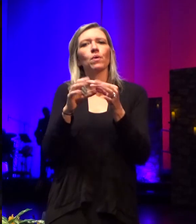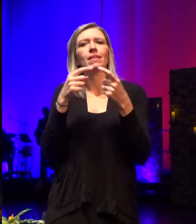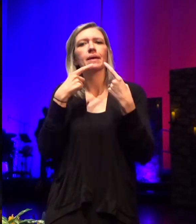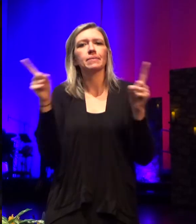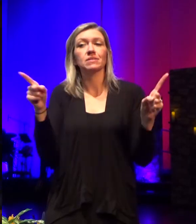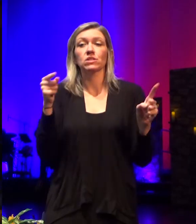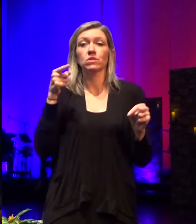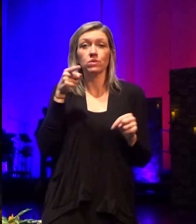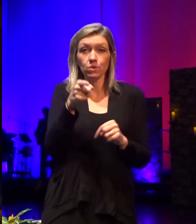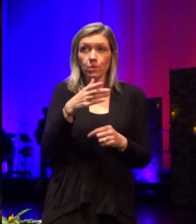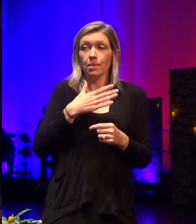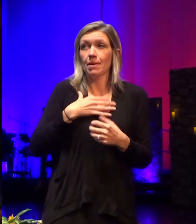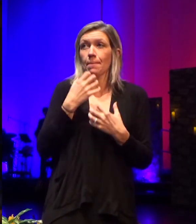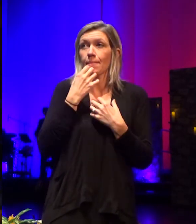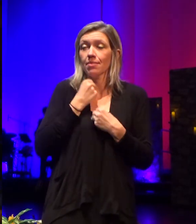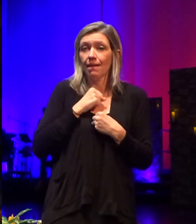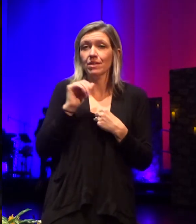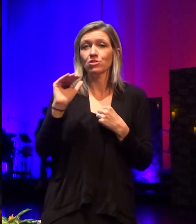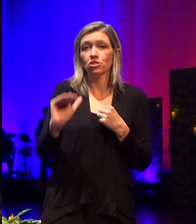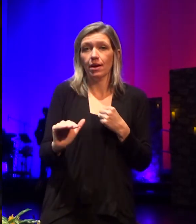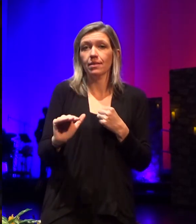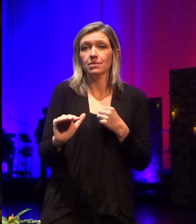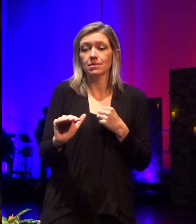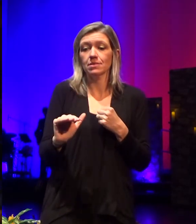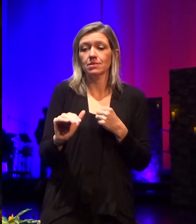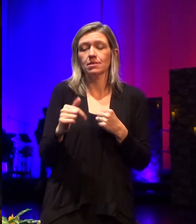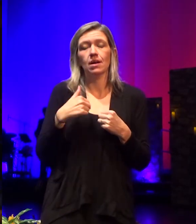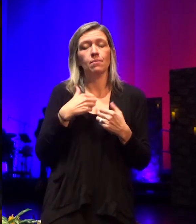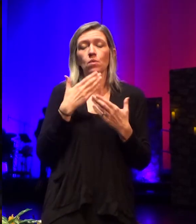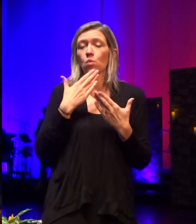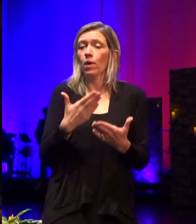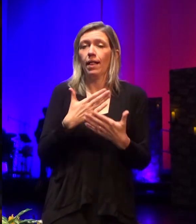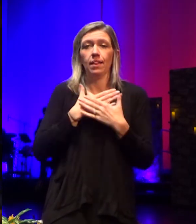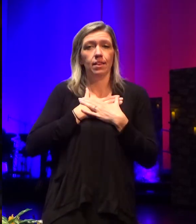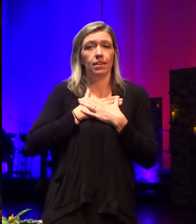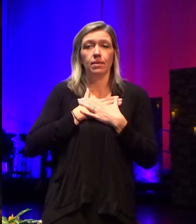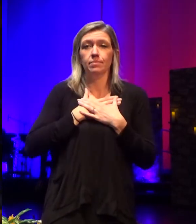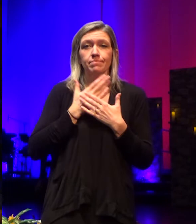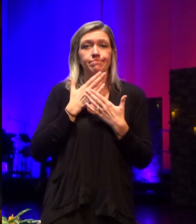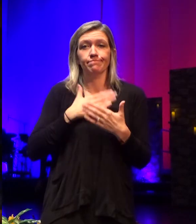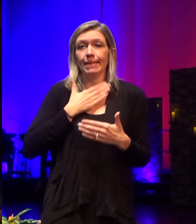beloved child, in whom I'm well pleased.